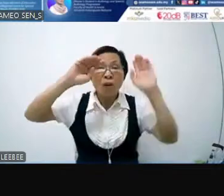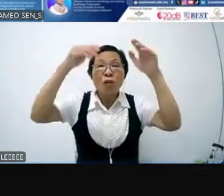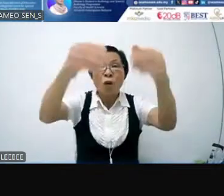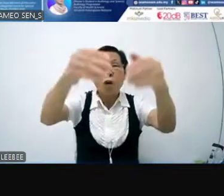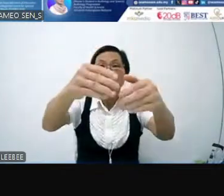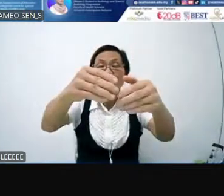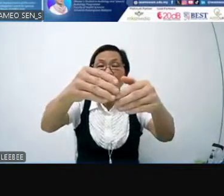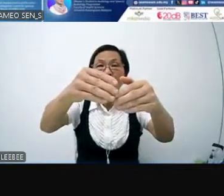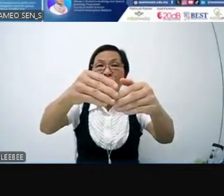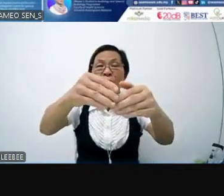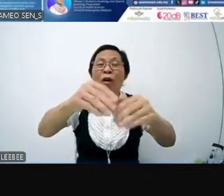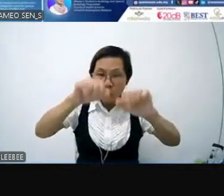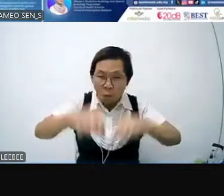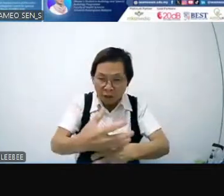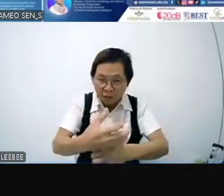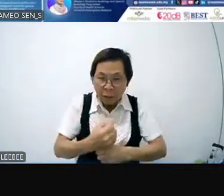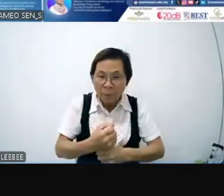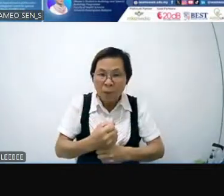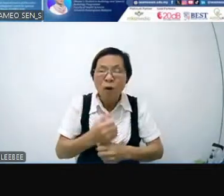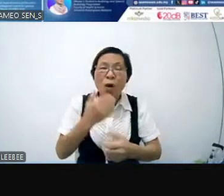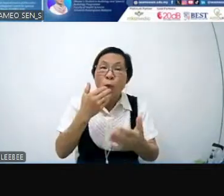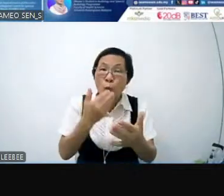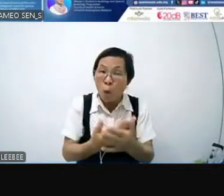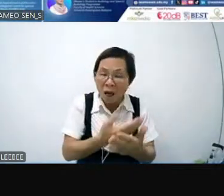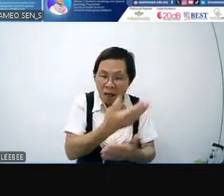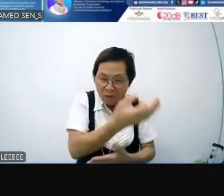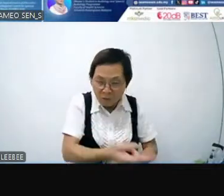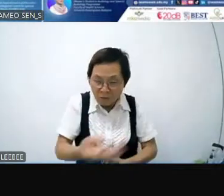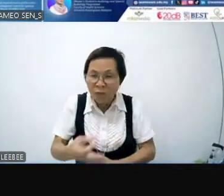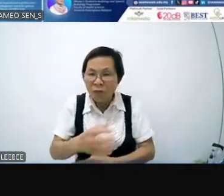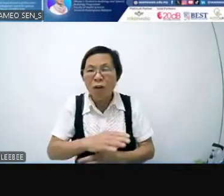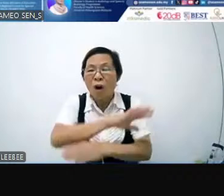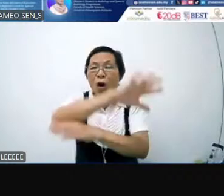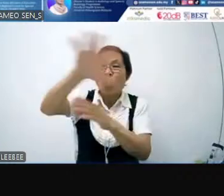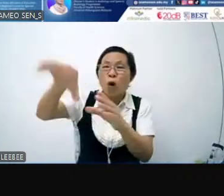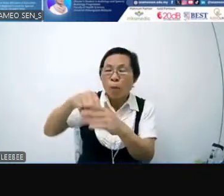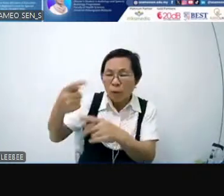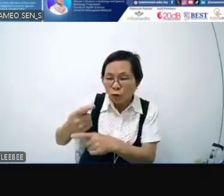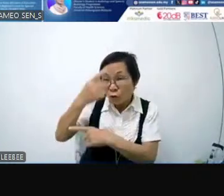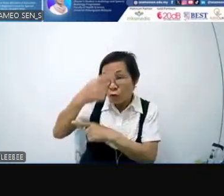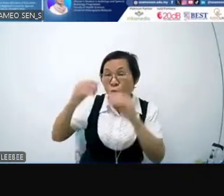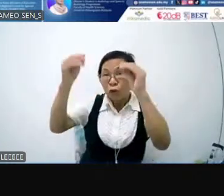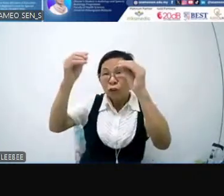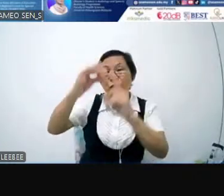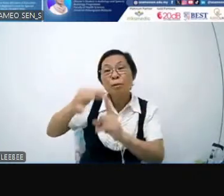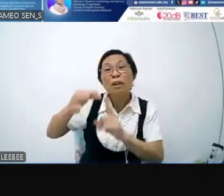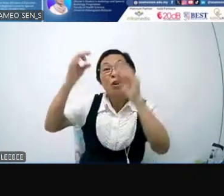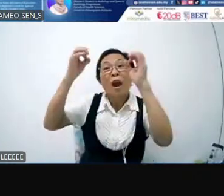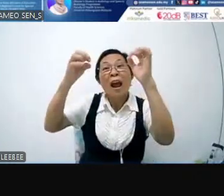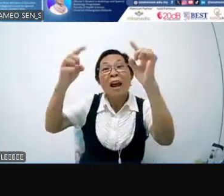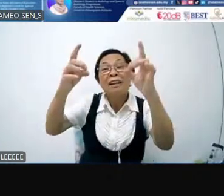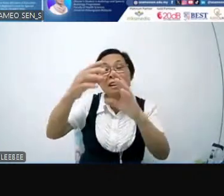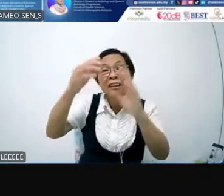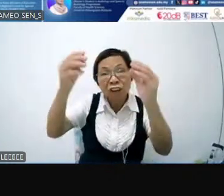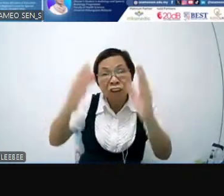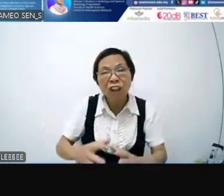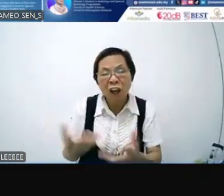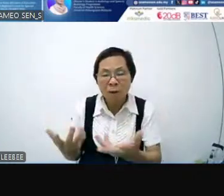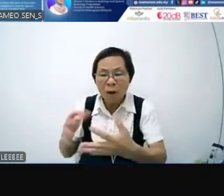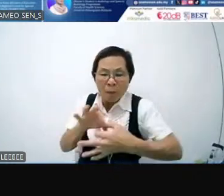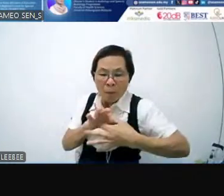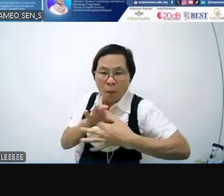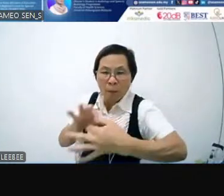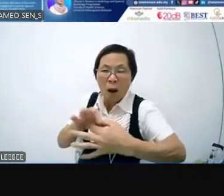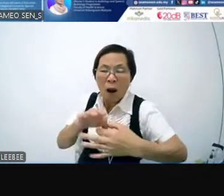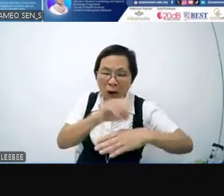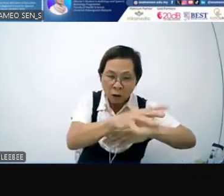access. This includes well-equipped facilities, comprehensive training for special education teachers, and collaboration amongst